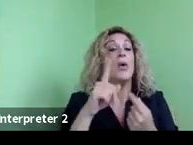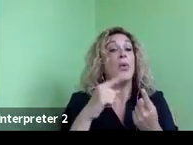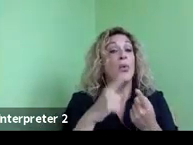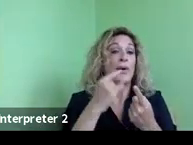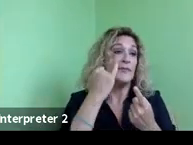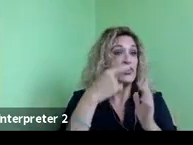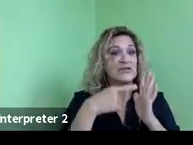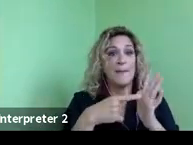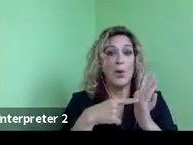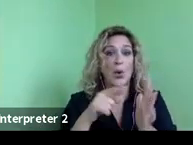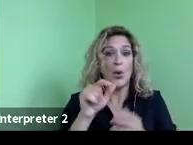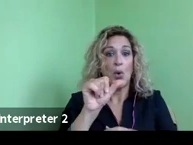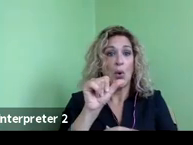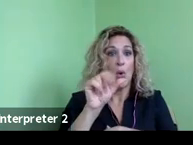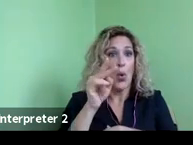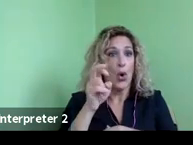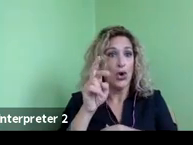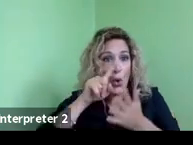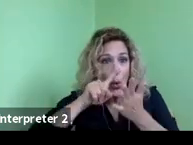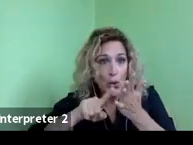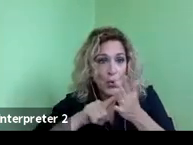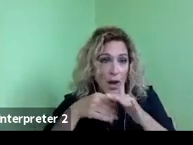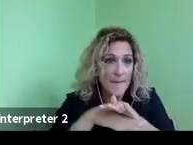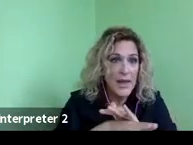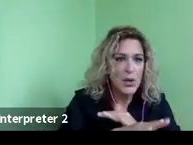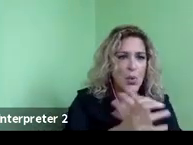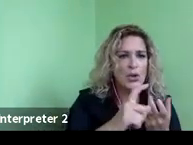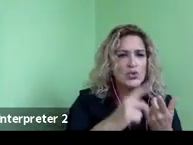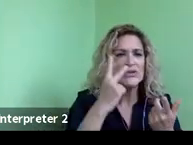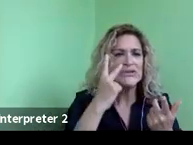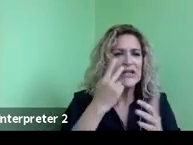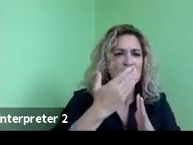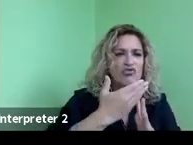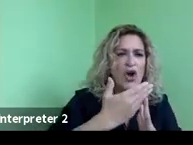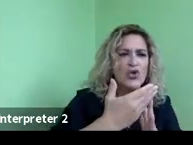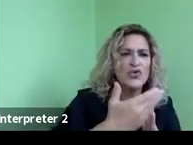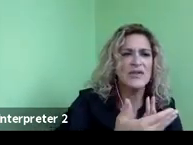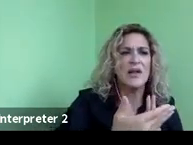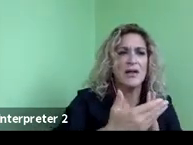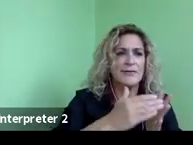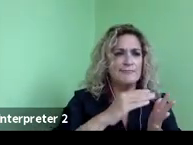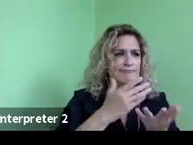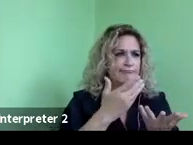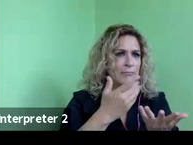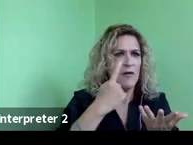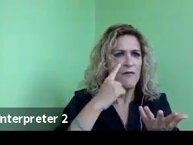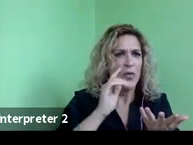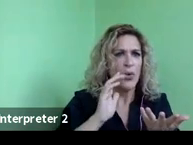and says they want to see records, that can be a delicate dance for programs to navigate. We've